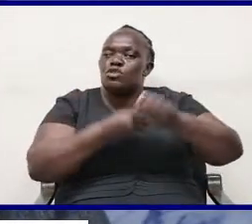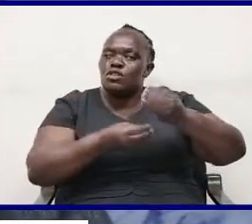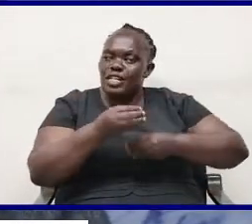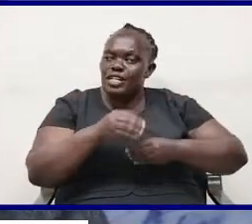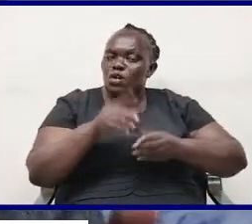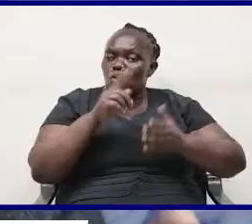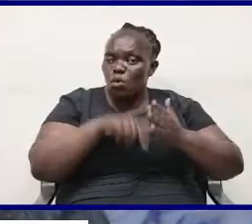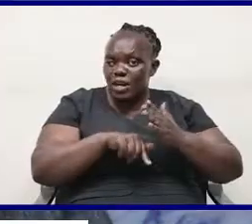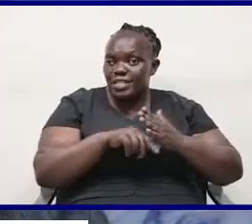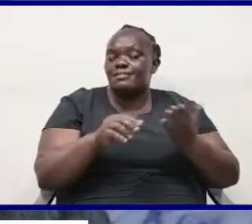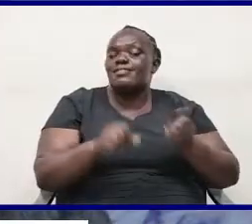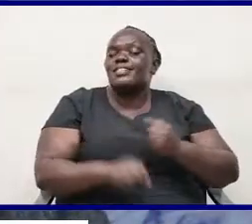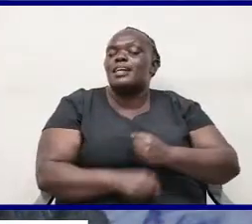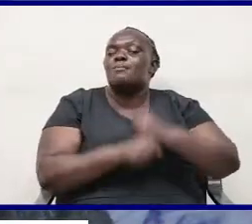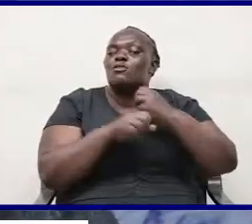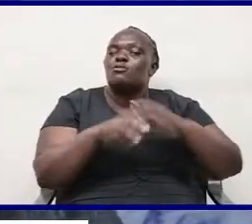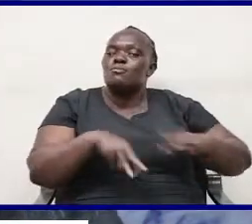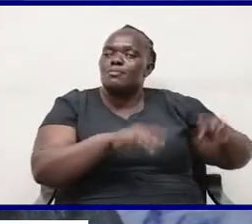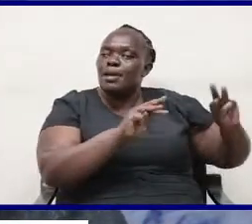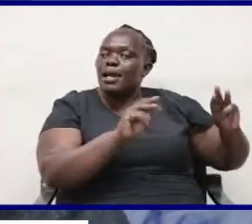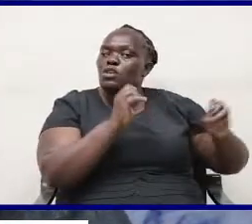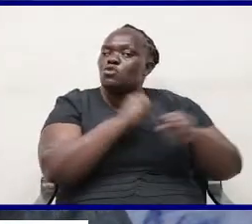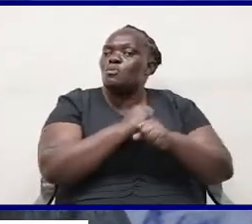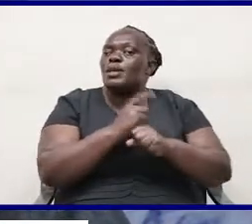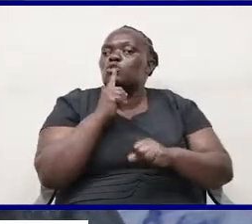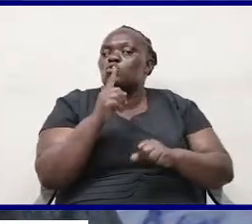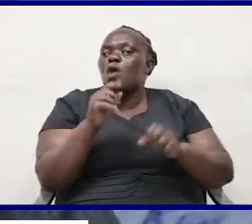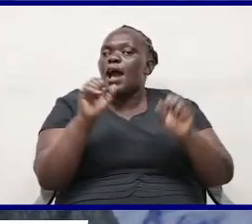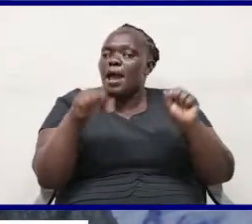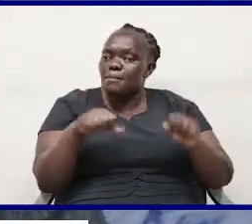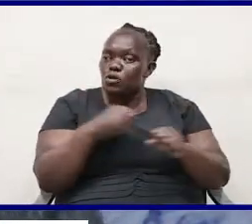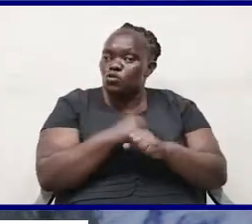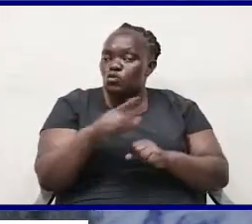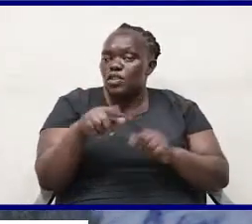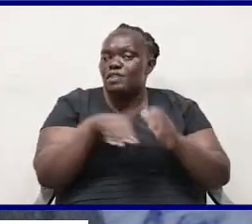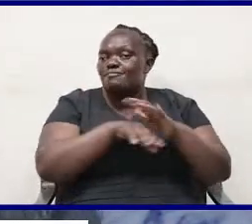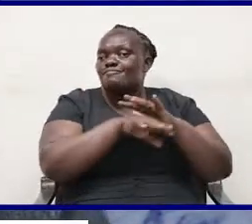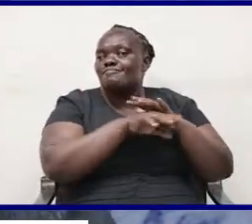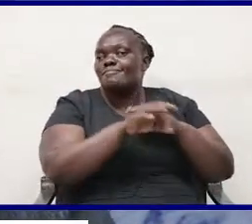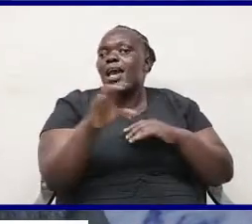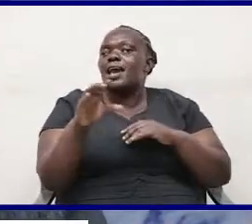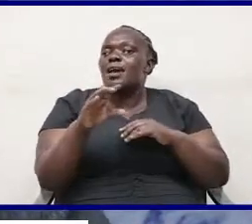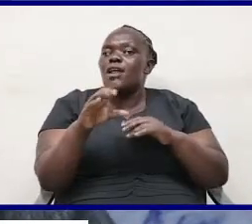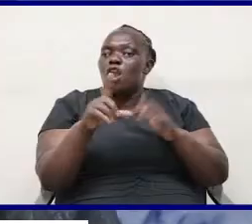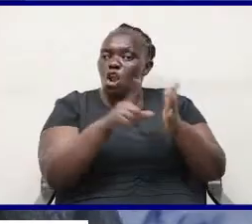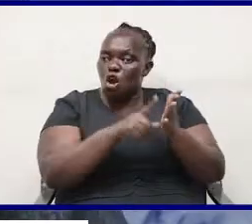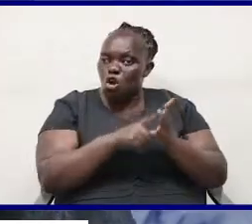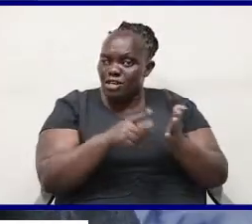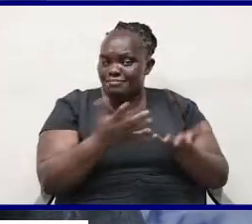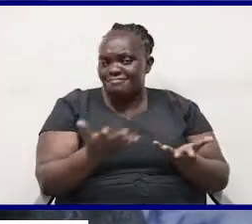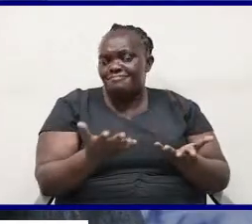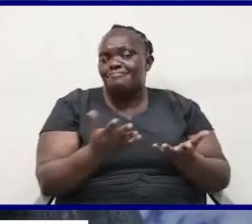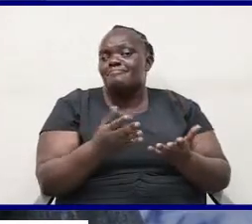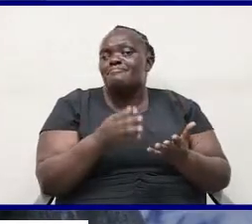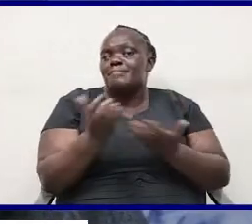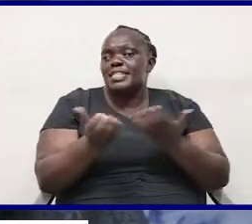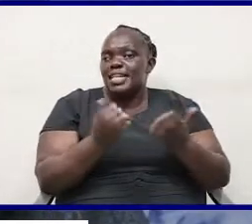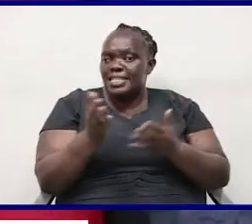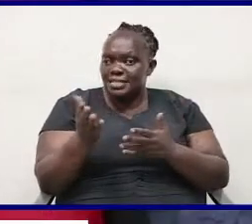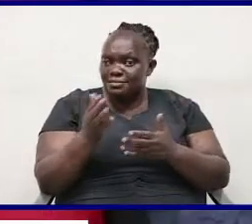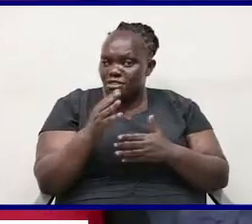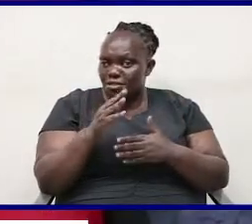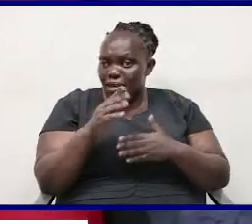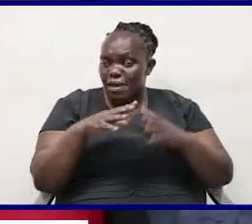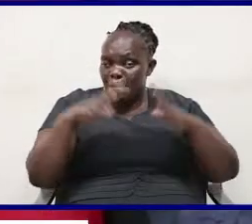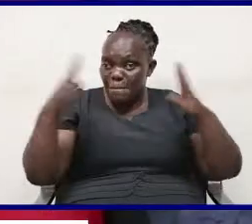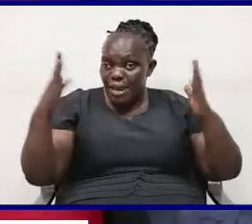And what are the support mechanisms to ensure that they actually are able to do so in terms of access to capital, business development services, and all of that?